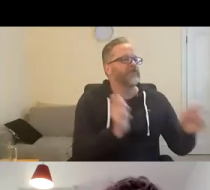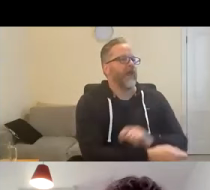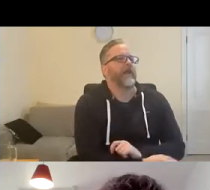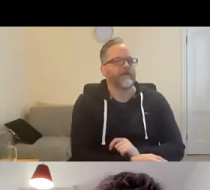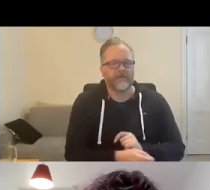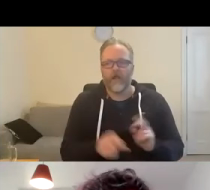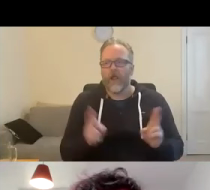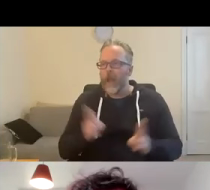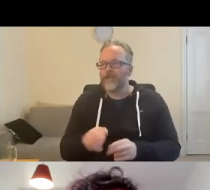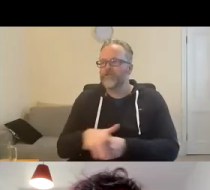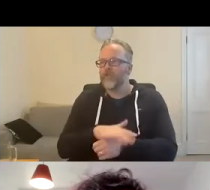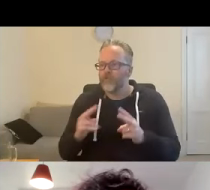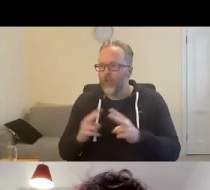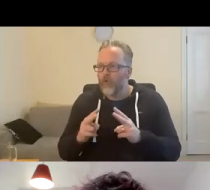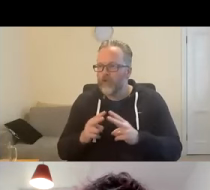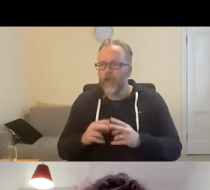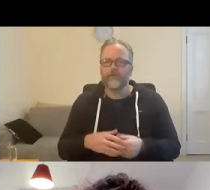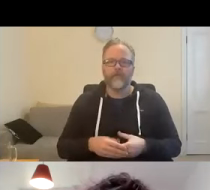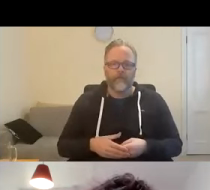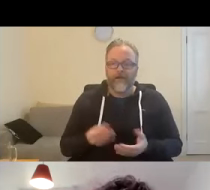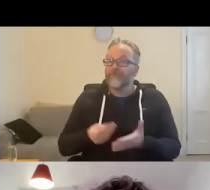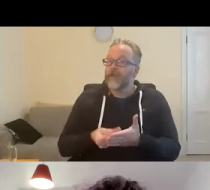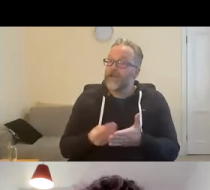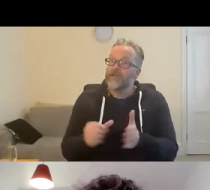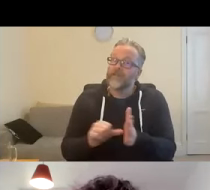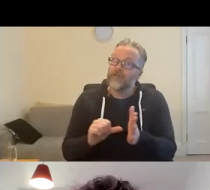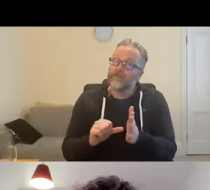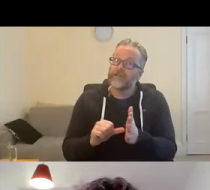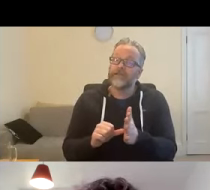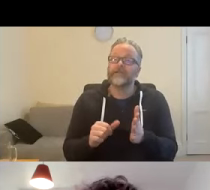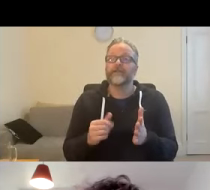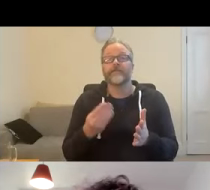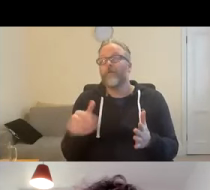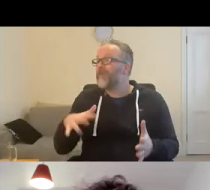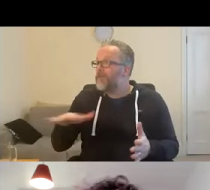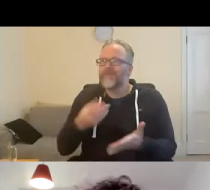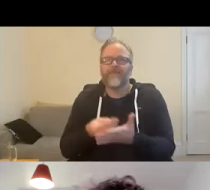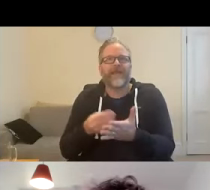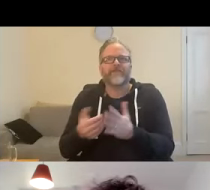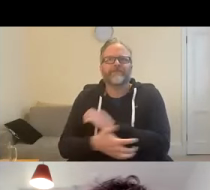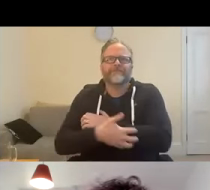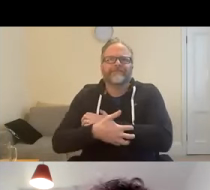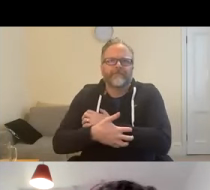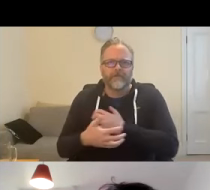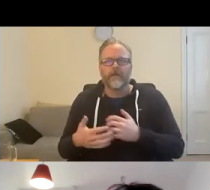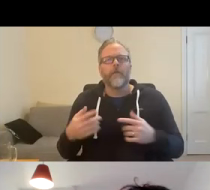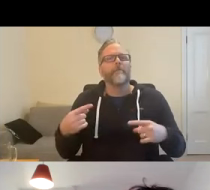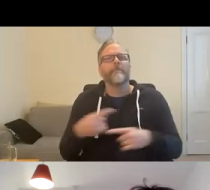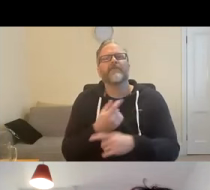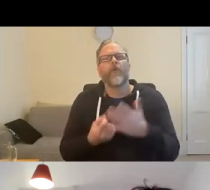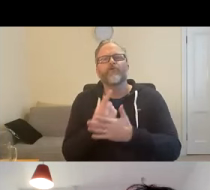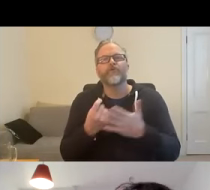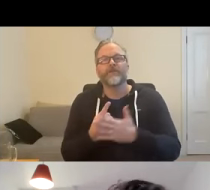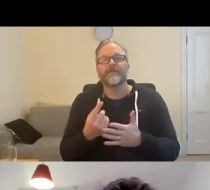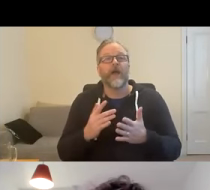far less social contact. They're having financial difficulties, and so were their families. There was many missed opportunities and